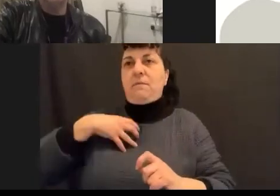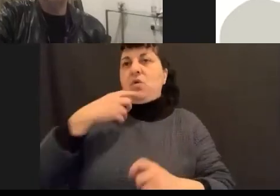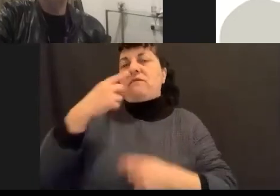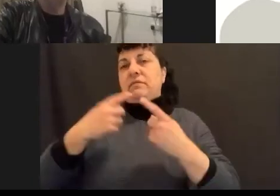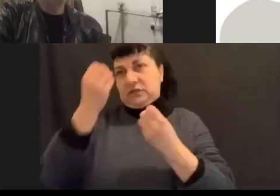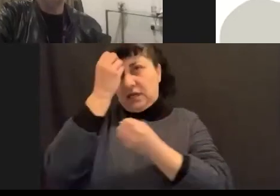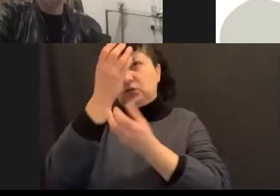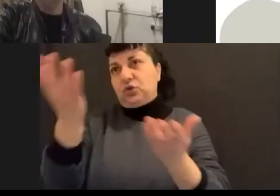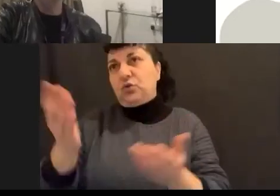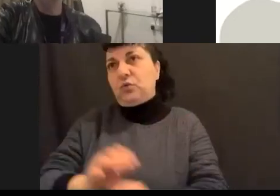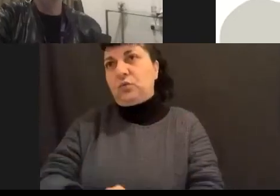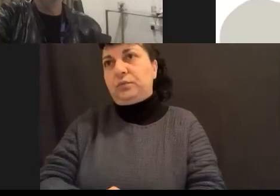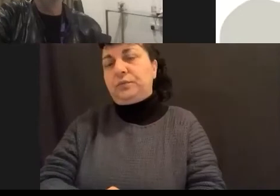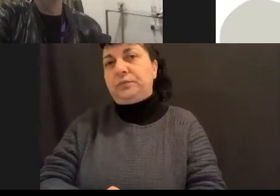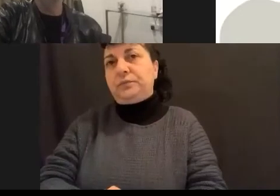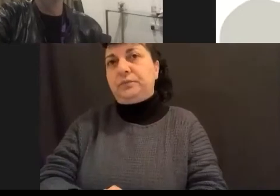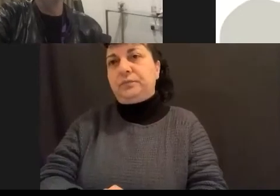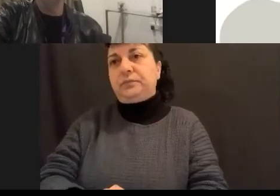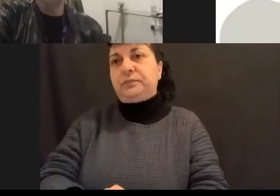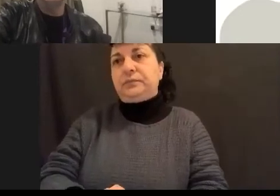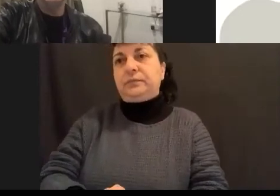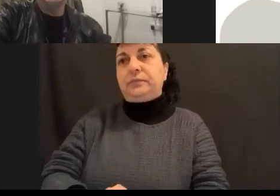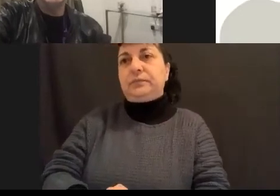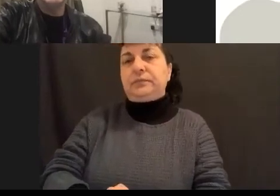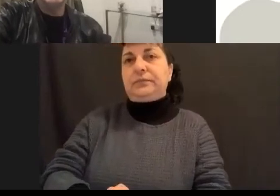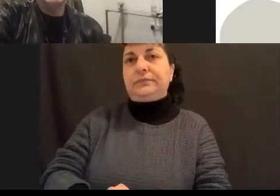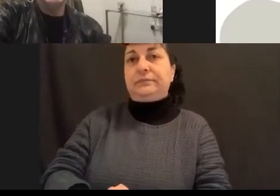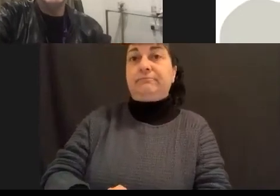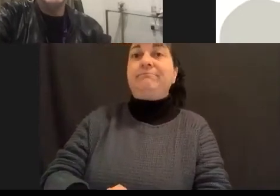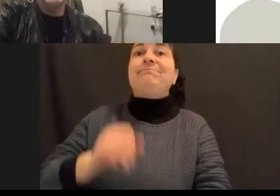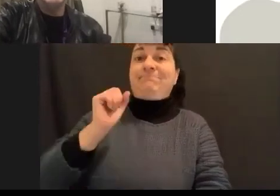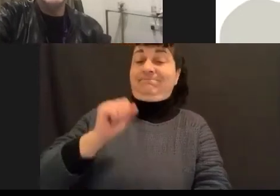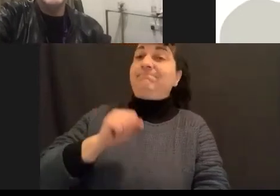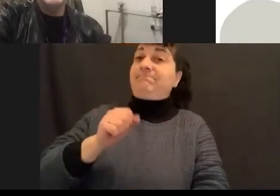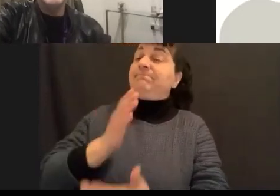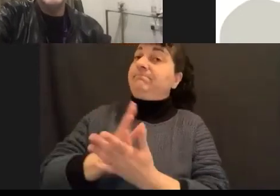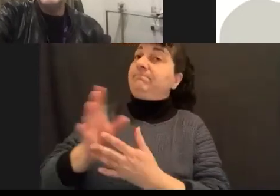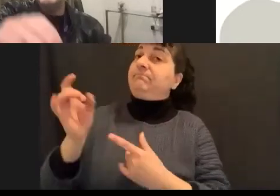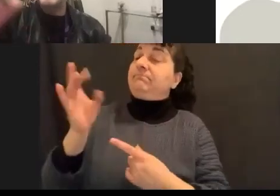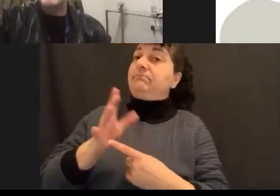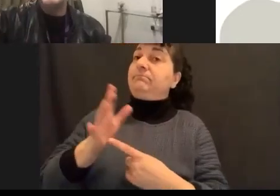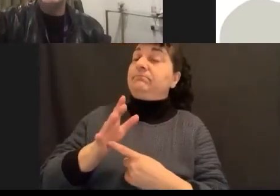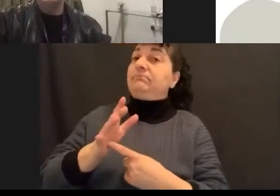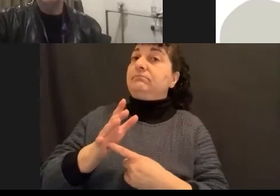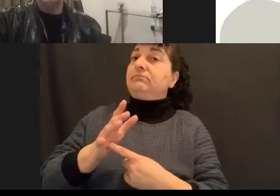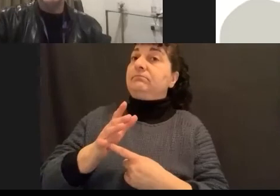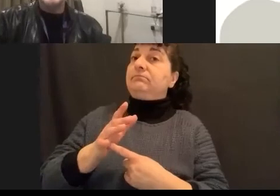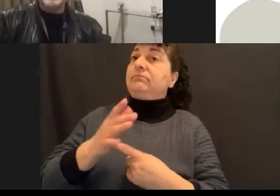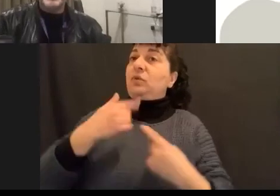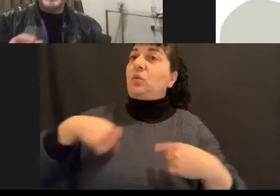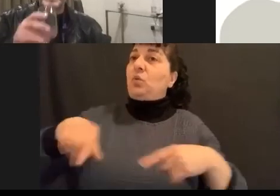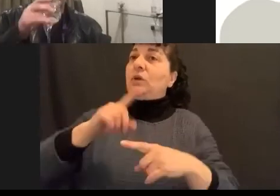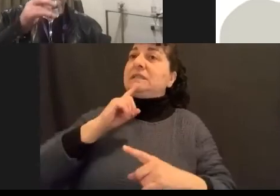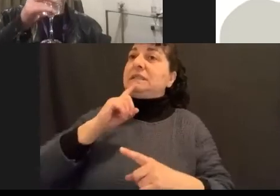tomorrow. Yeah. It is an important point, and we have called out specific, as I said earlier, class, or not so